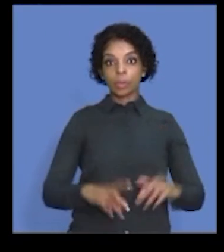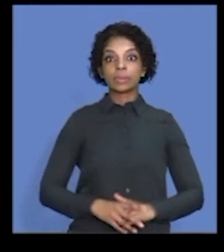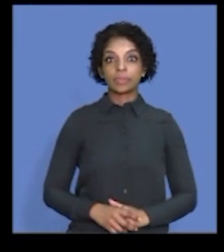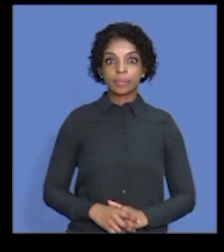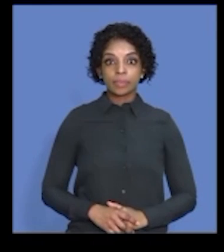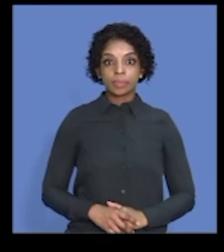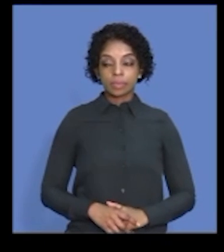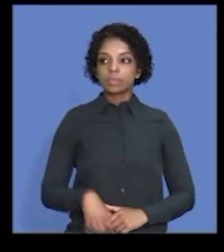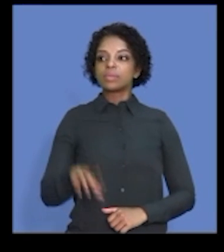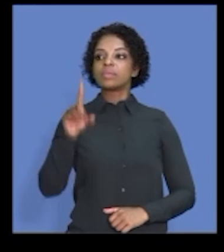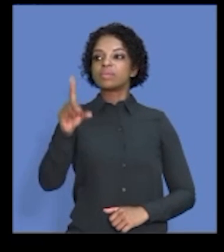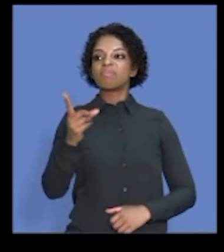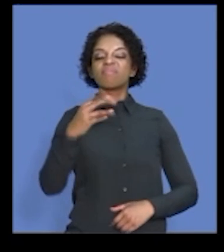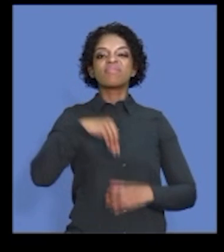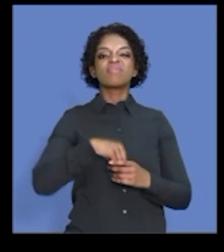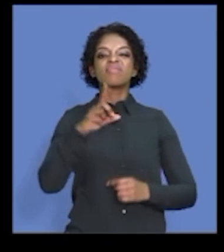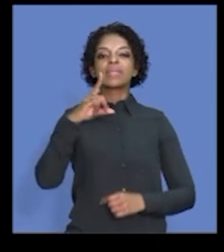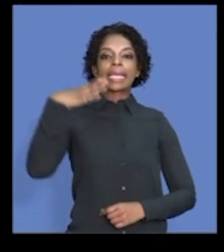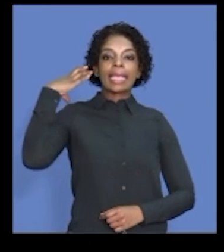and amounted to